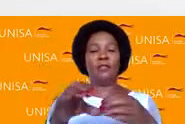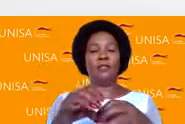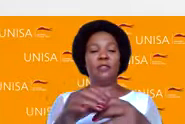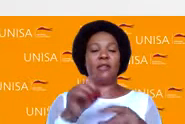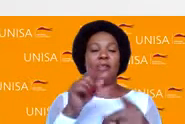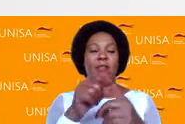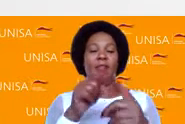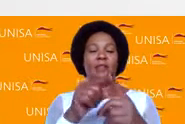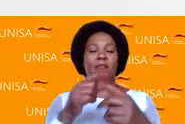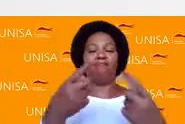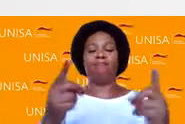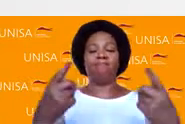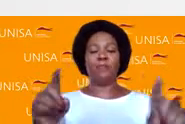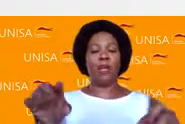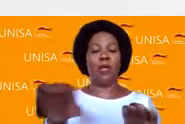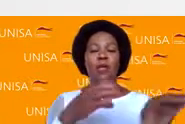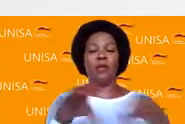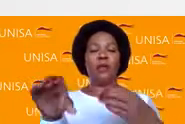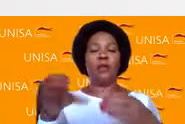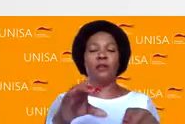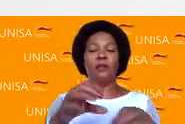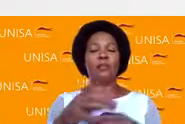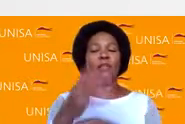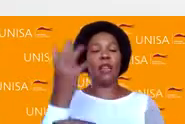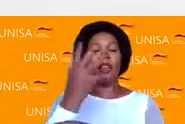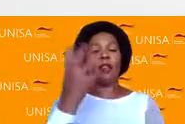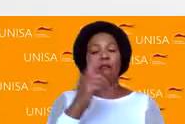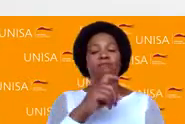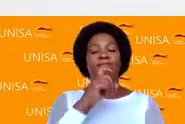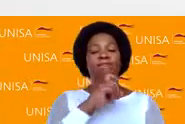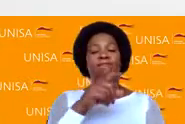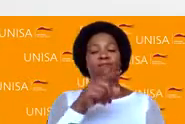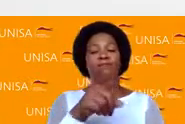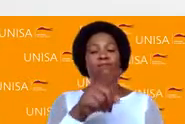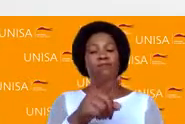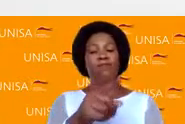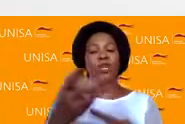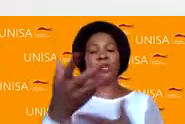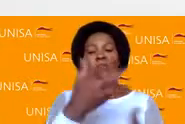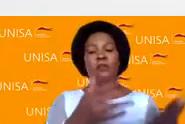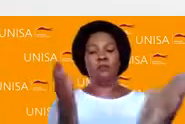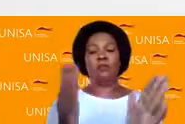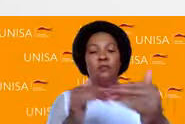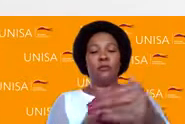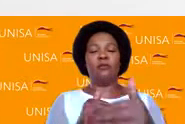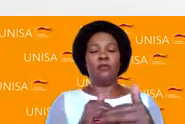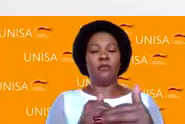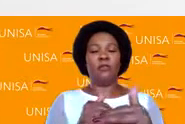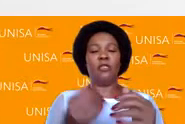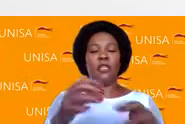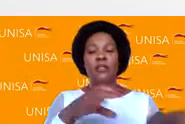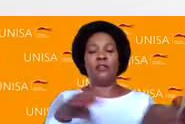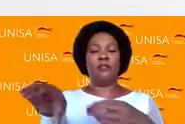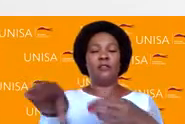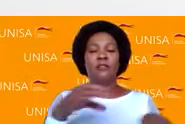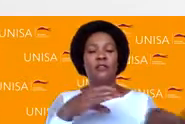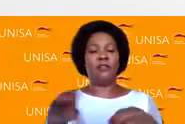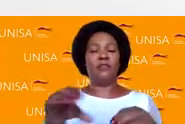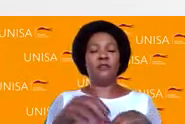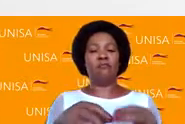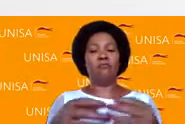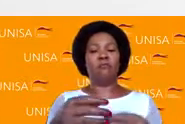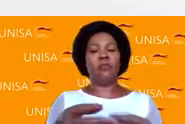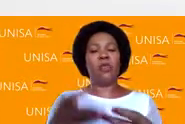various activities that lecturers can use, for instance, chat activities. So you'll learn about it as you go through your